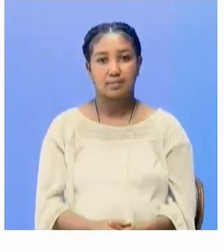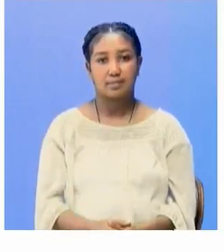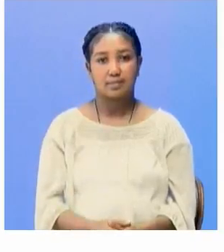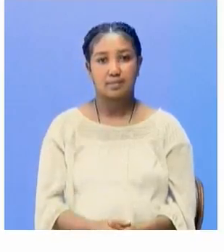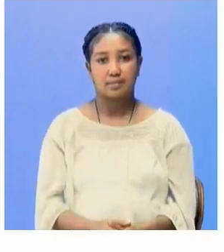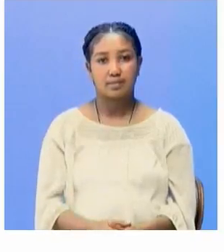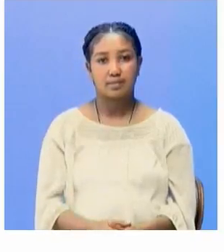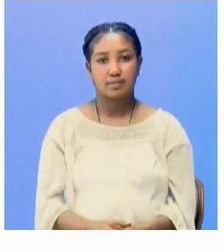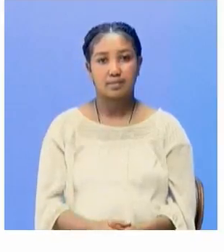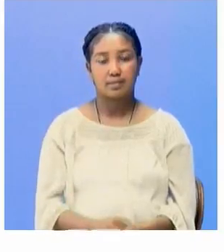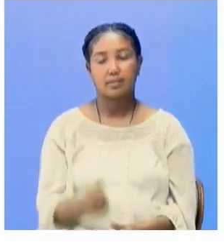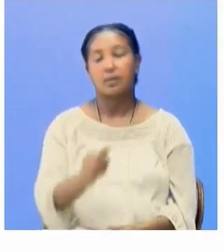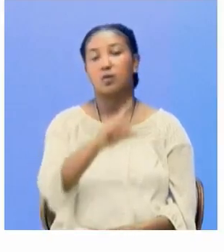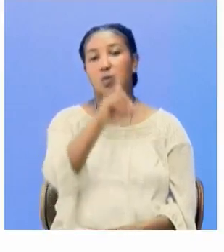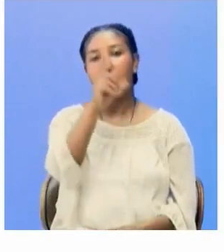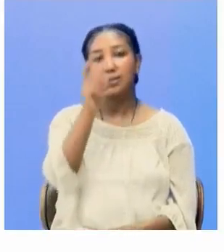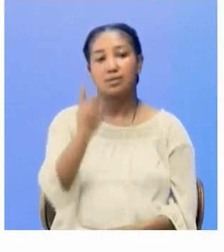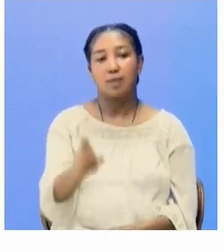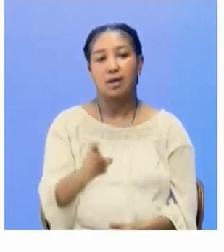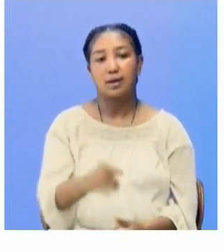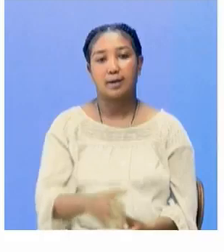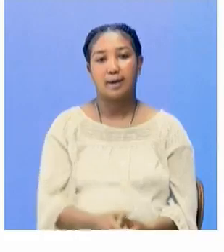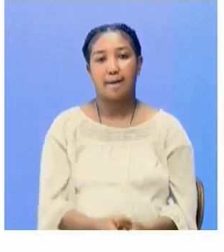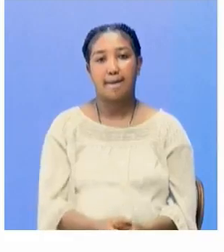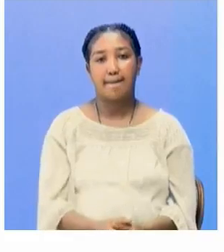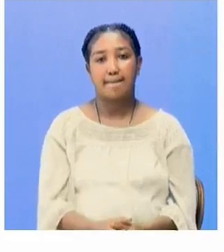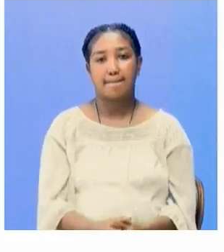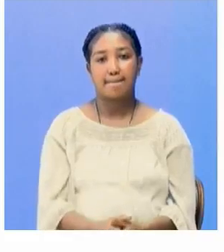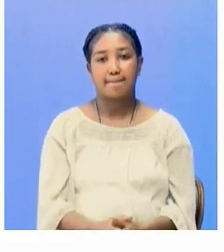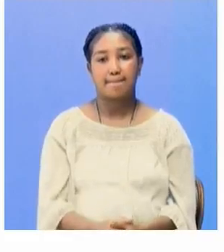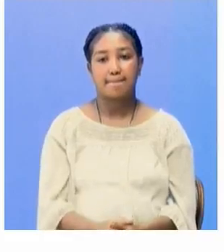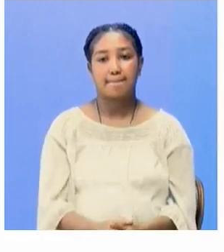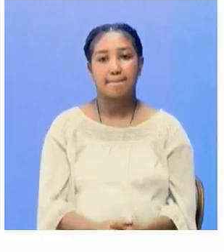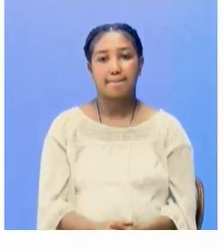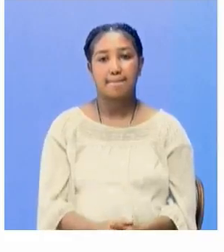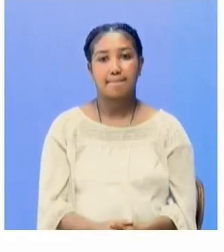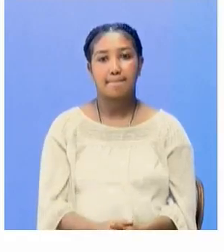We use question mark.